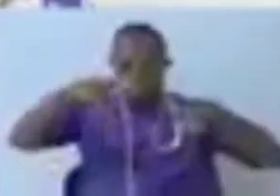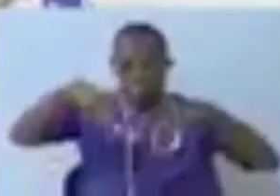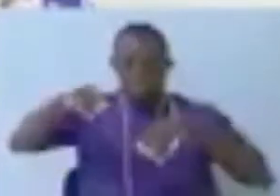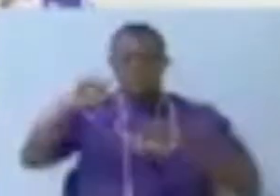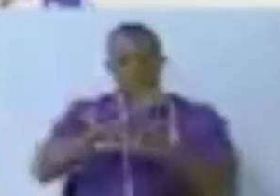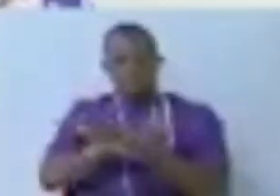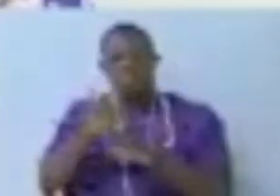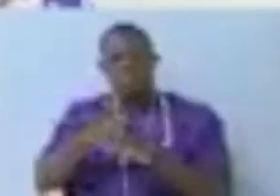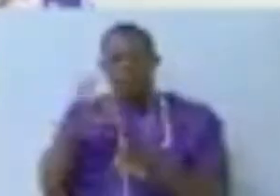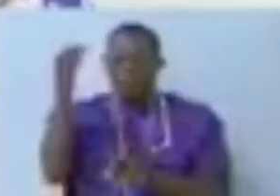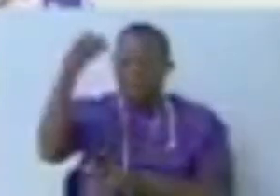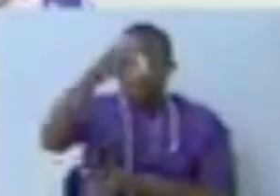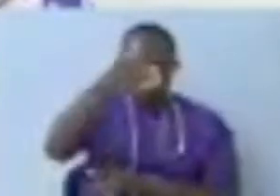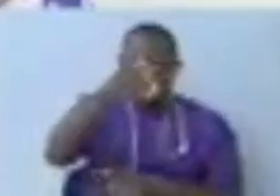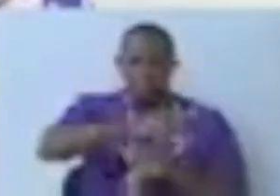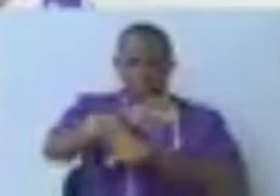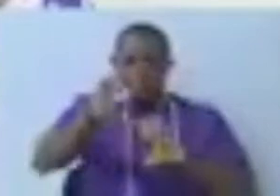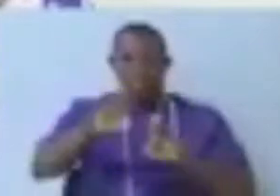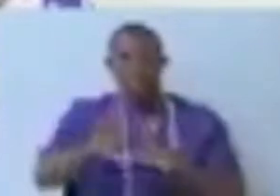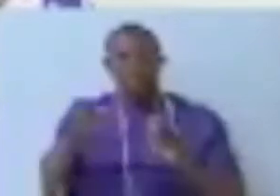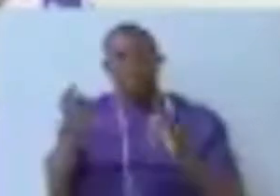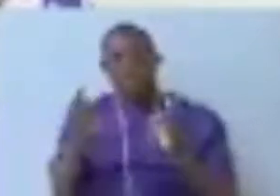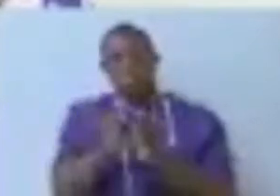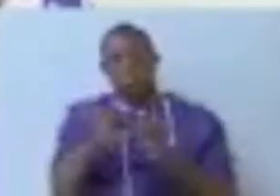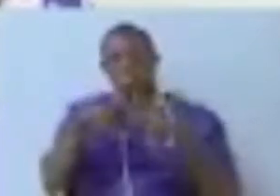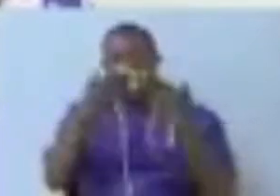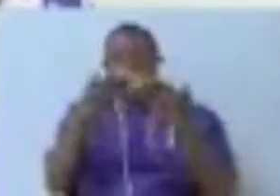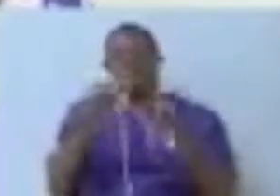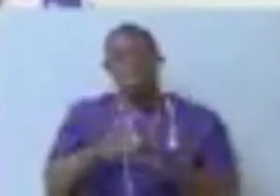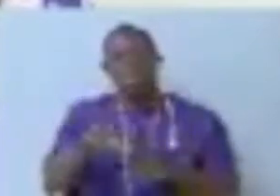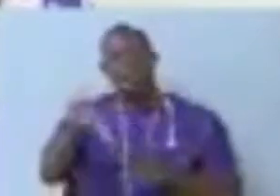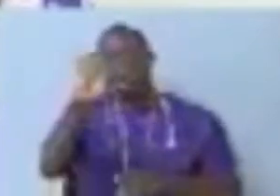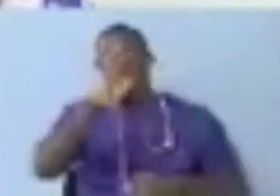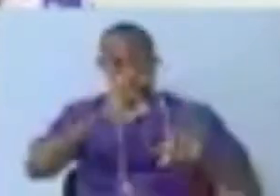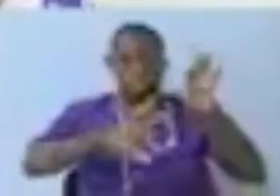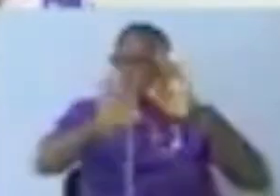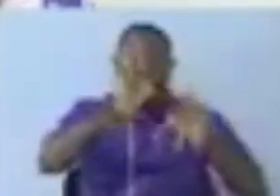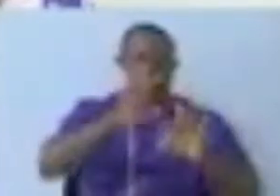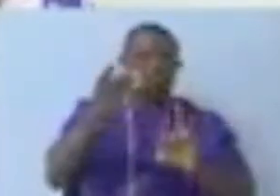will come and they will be given appointment or dates as